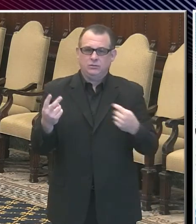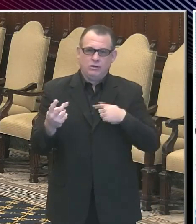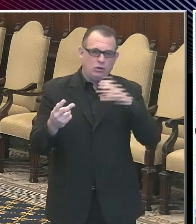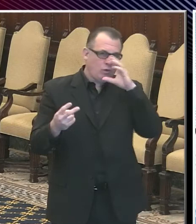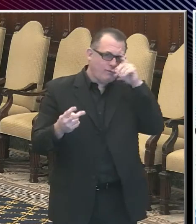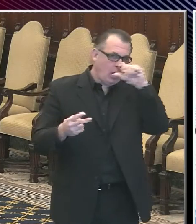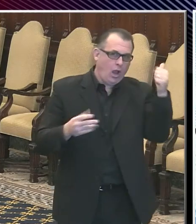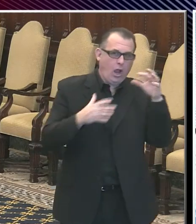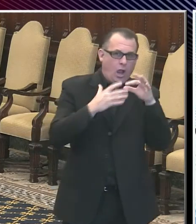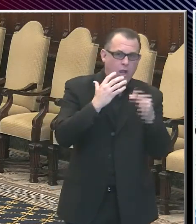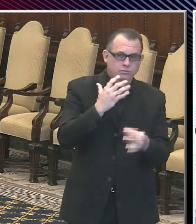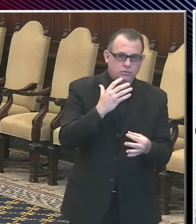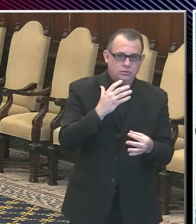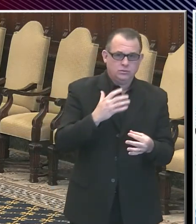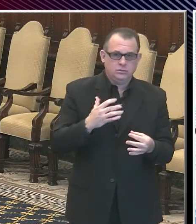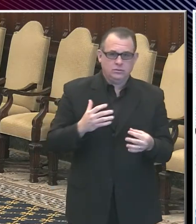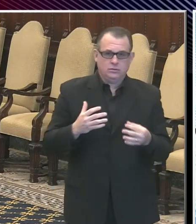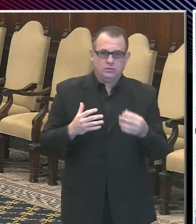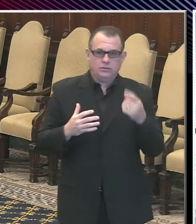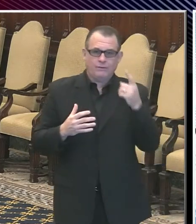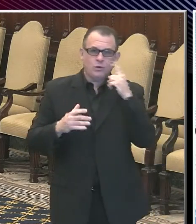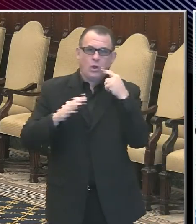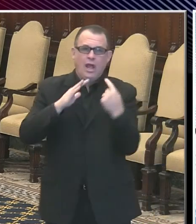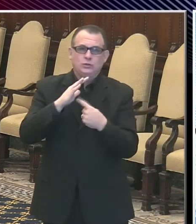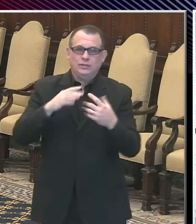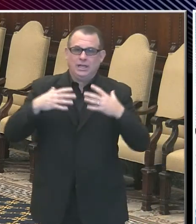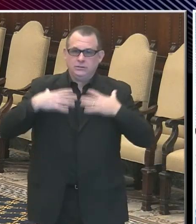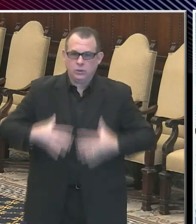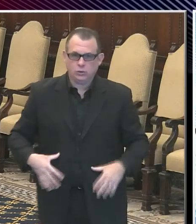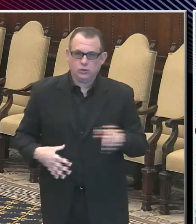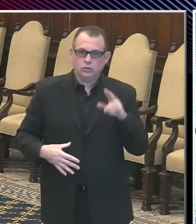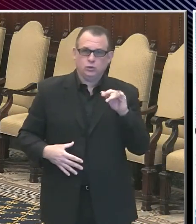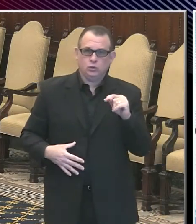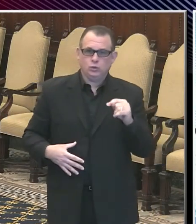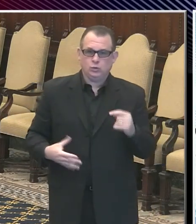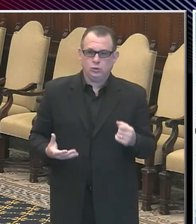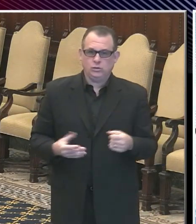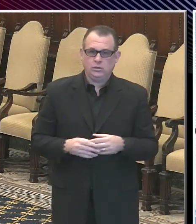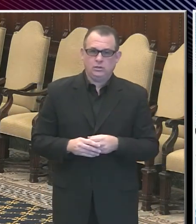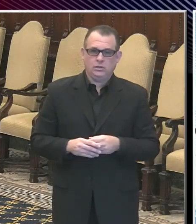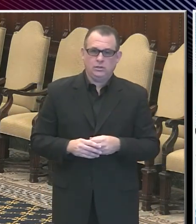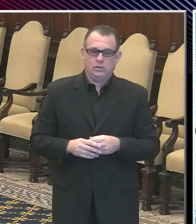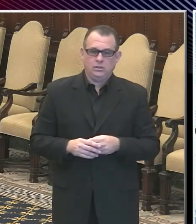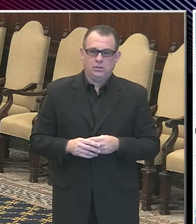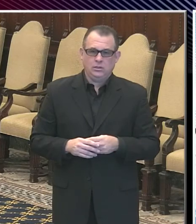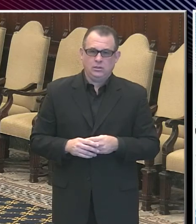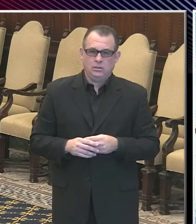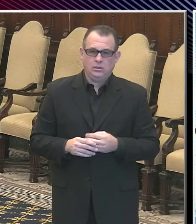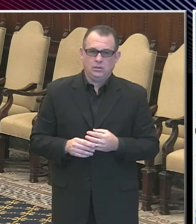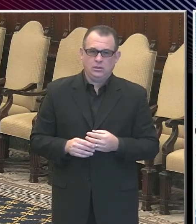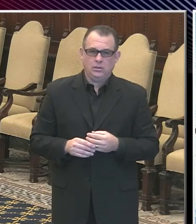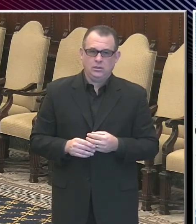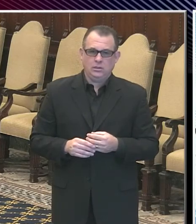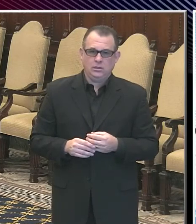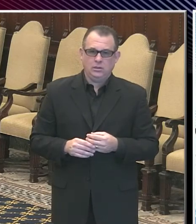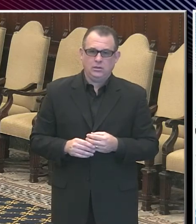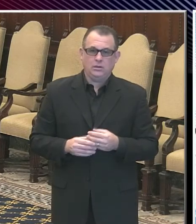alternative isolation gowns, so the things that wouldn't normally be considered isolation gowns, so kind of